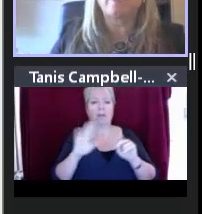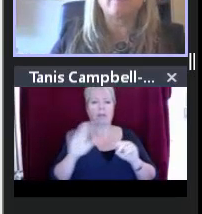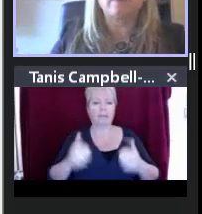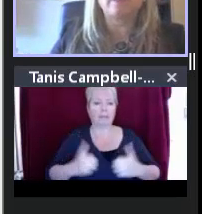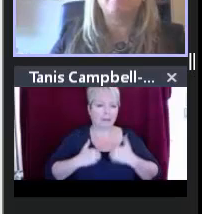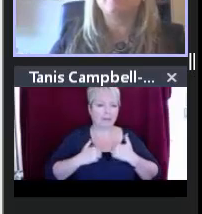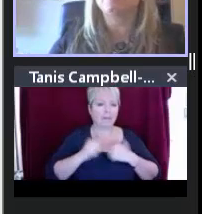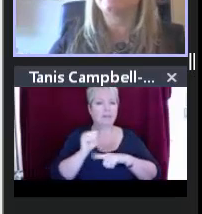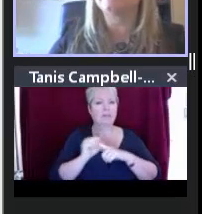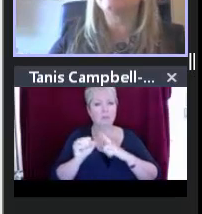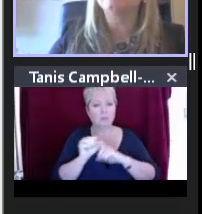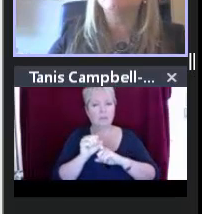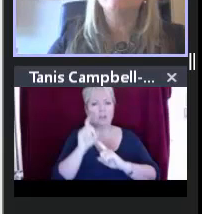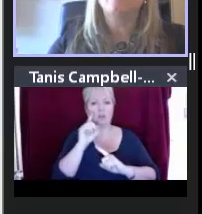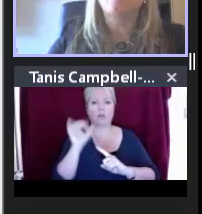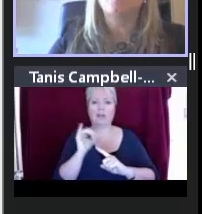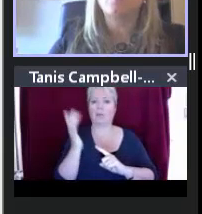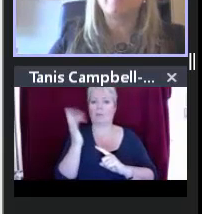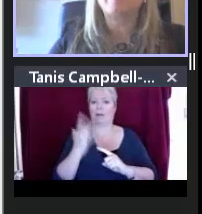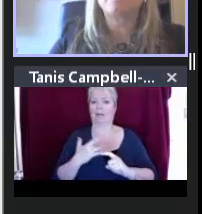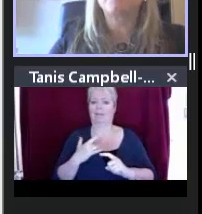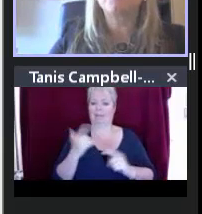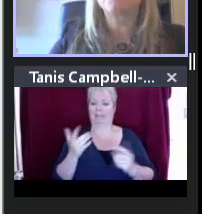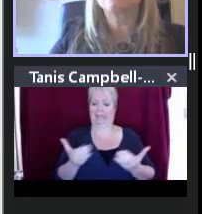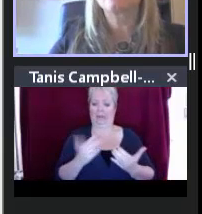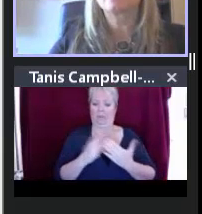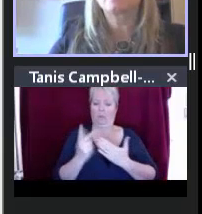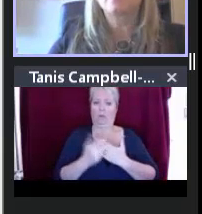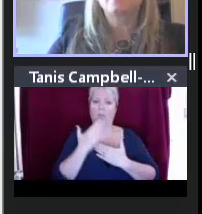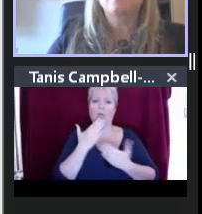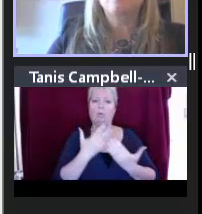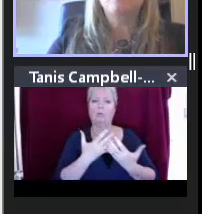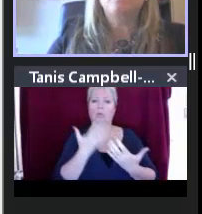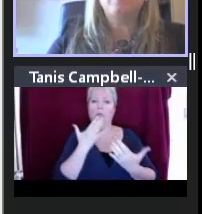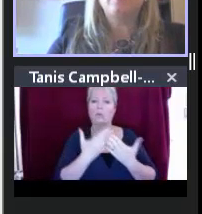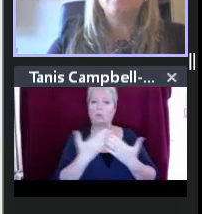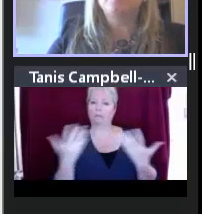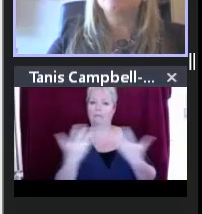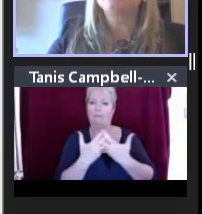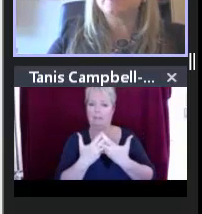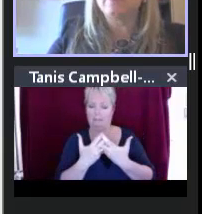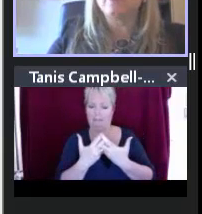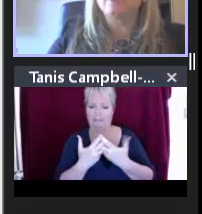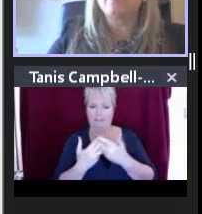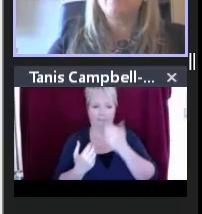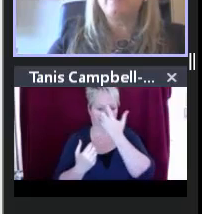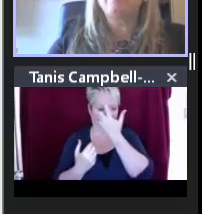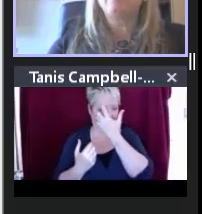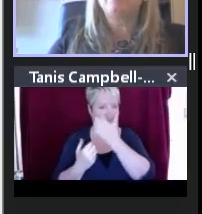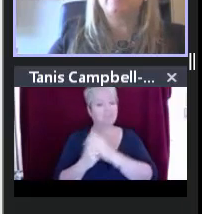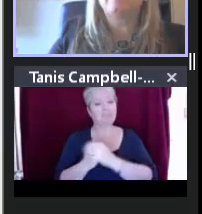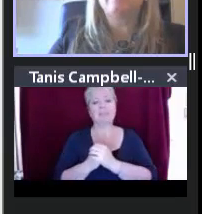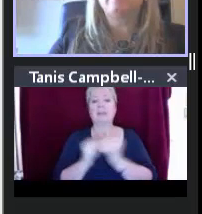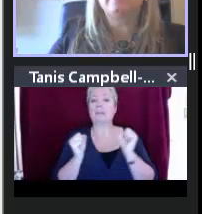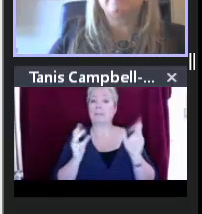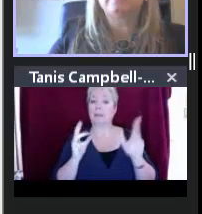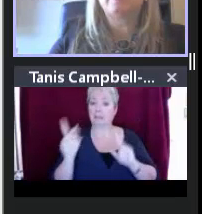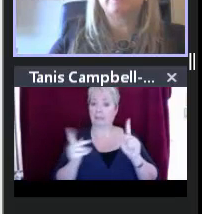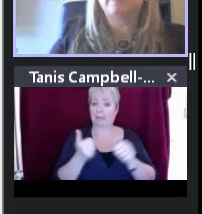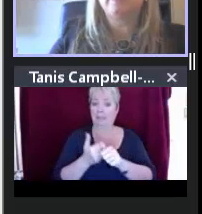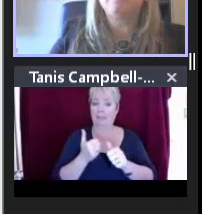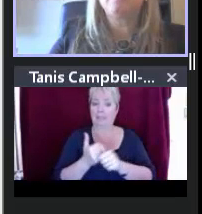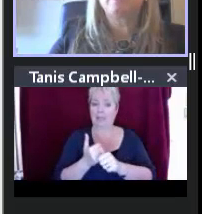situations and why they would come to us for our programming. We're serving a lot of people who are living